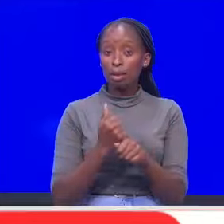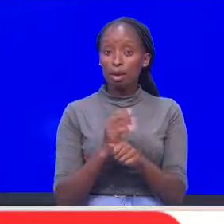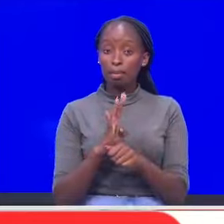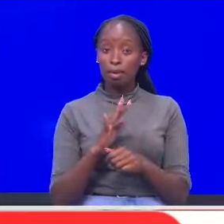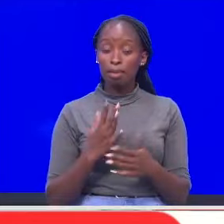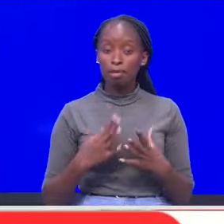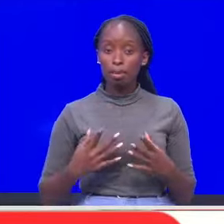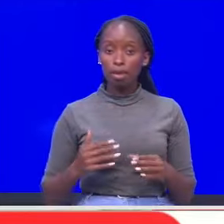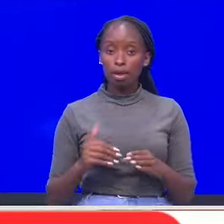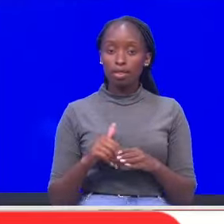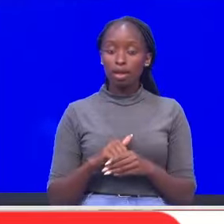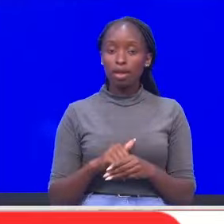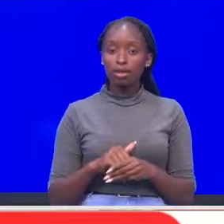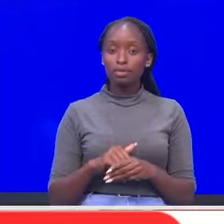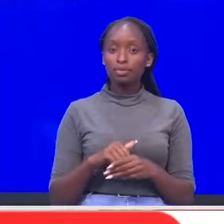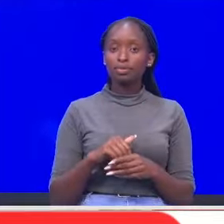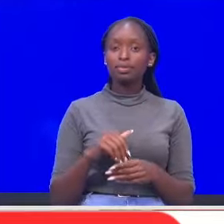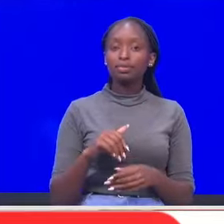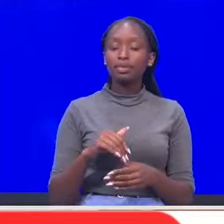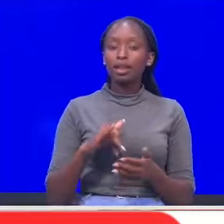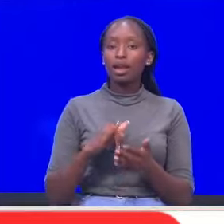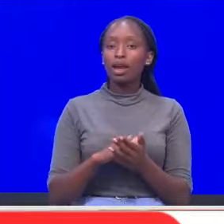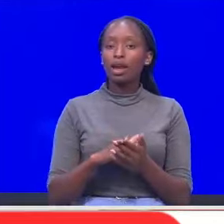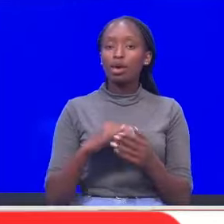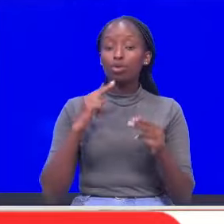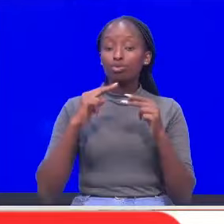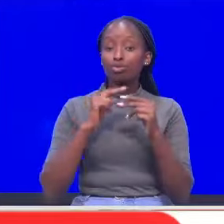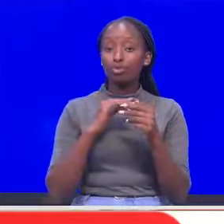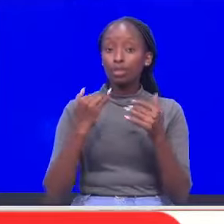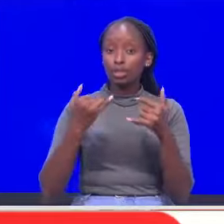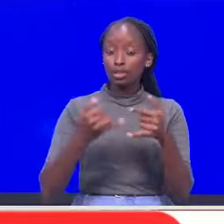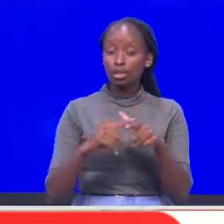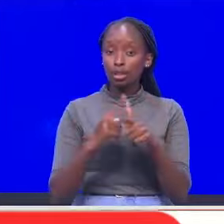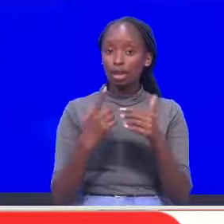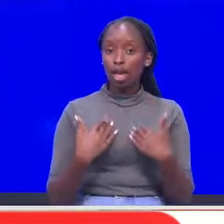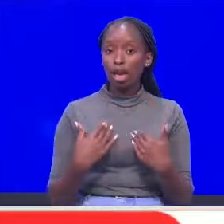in the hospitality industry is the regulation of both people